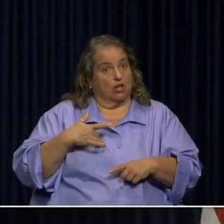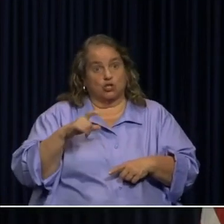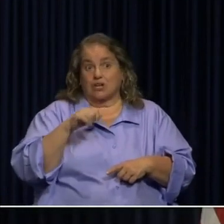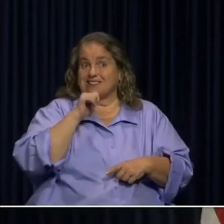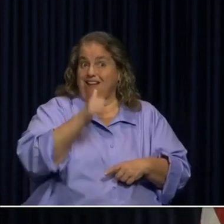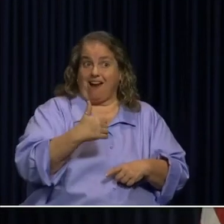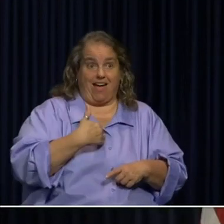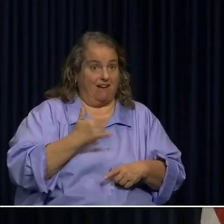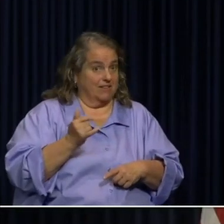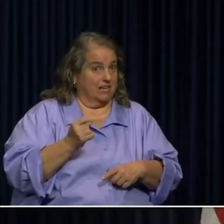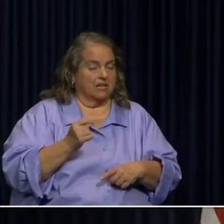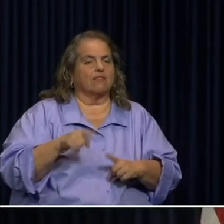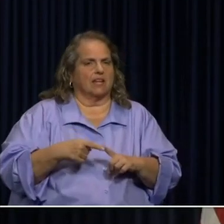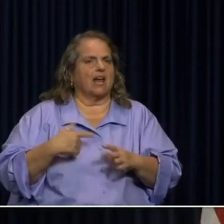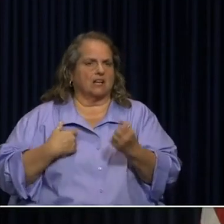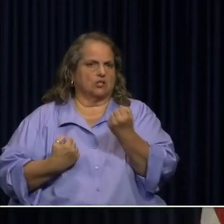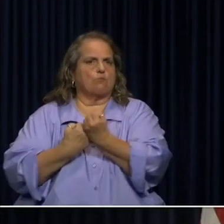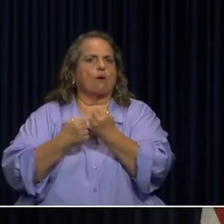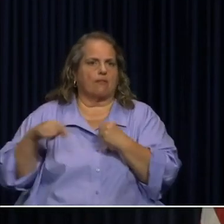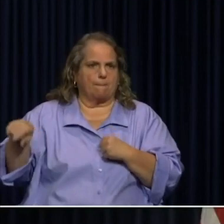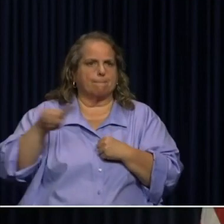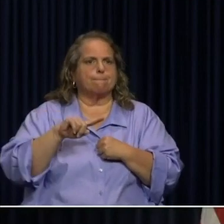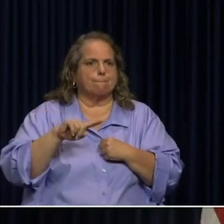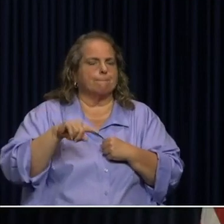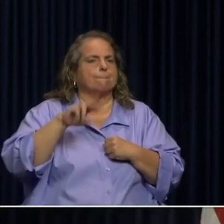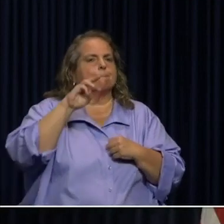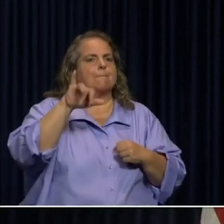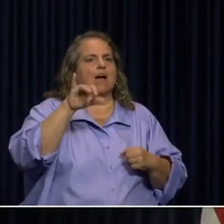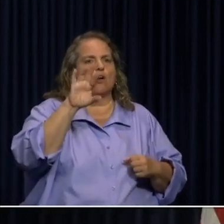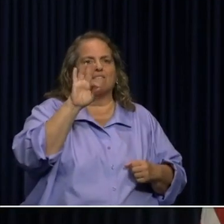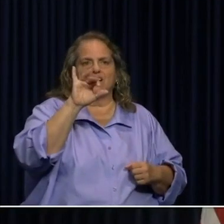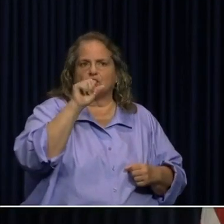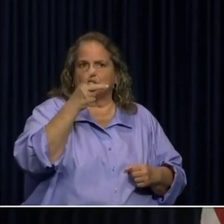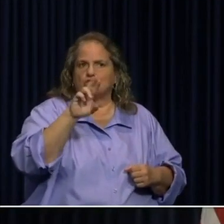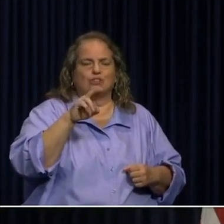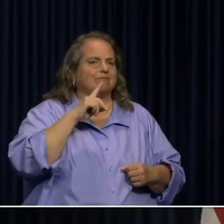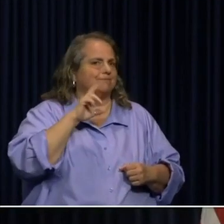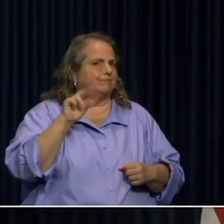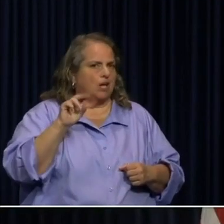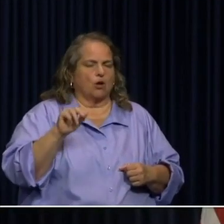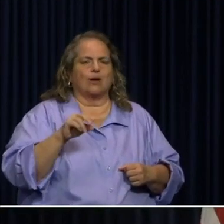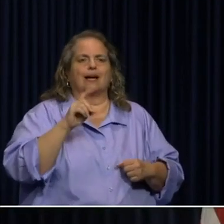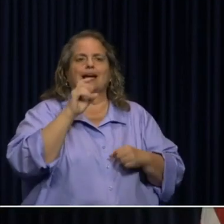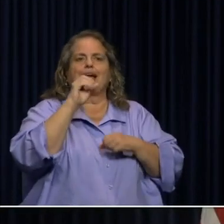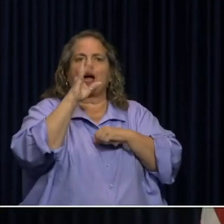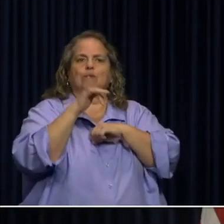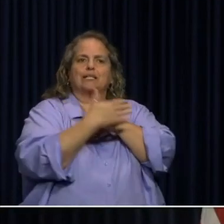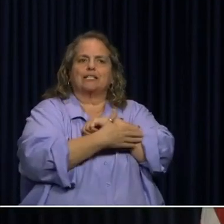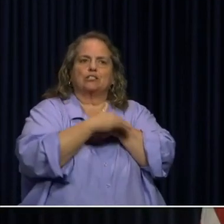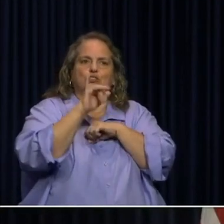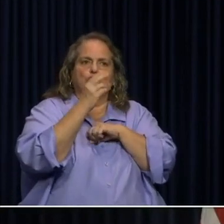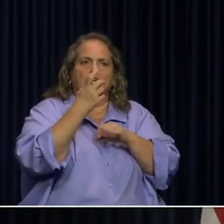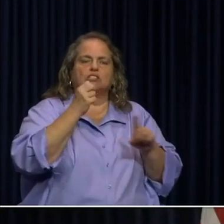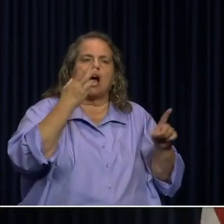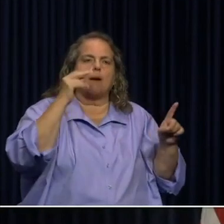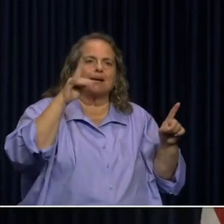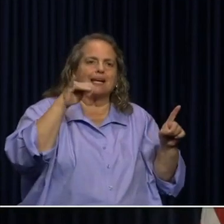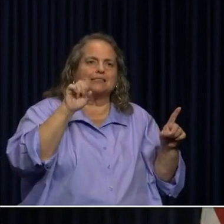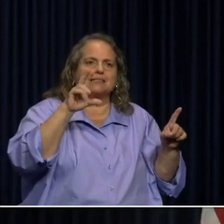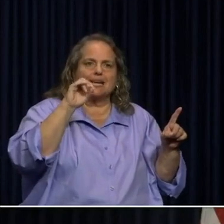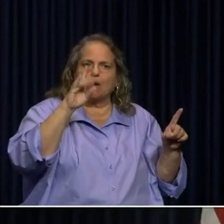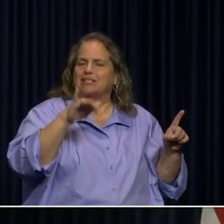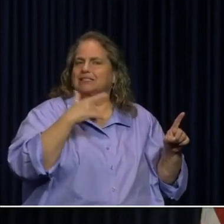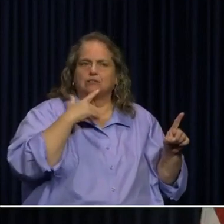them, I fully support them. So I fully support Mayor Fisher. I fully support our county judge executive in Hopkins County, where in